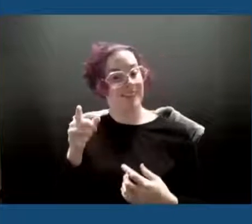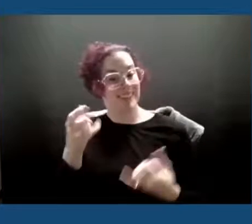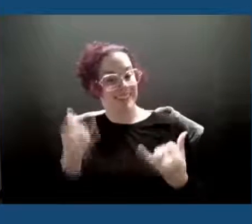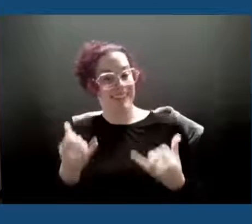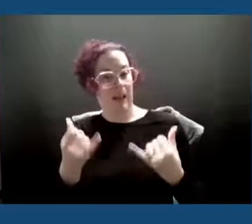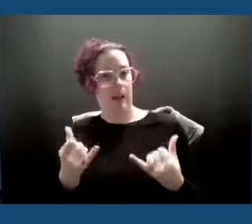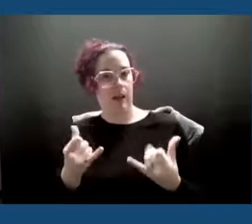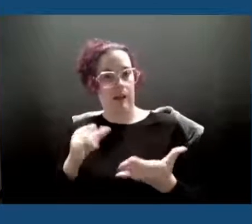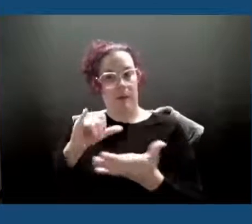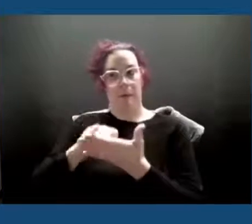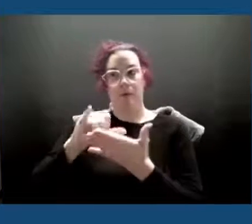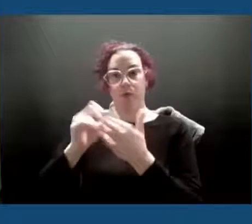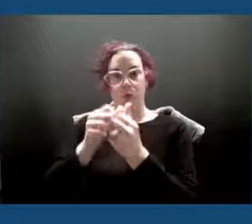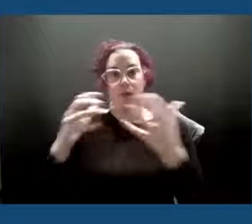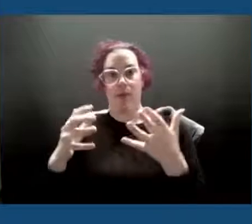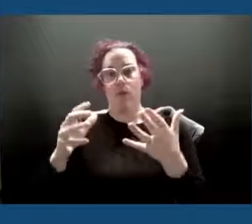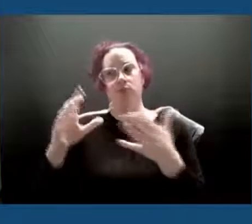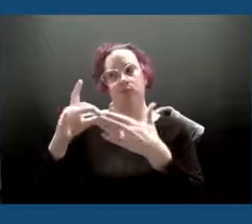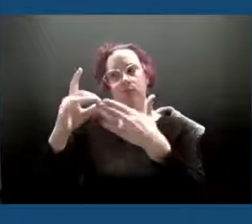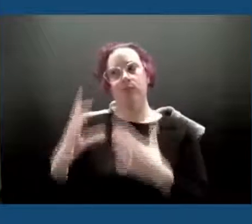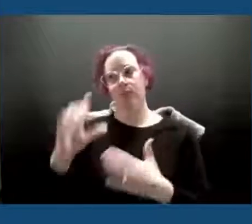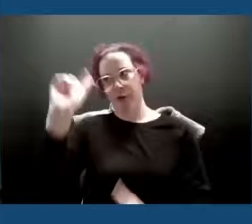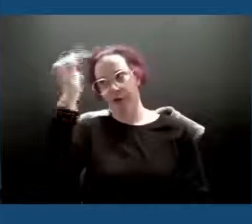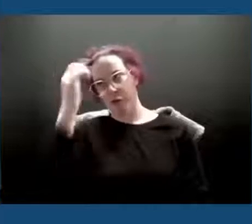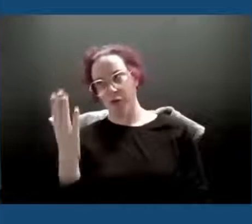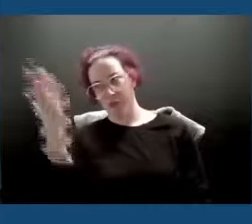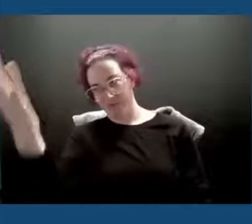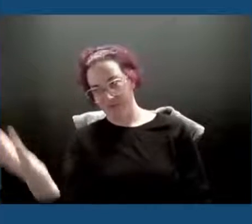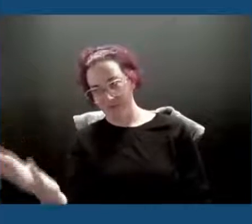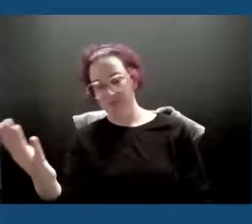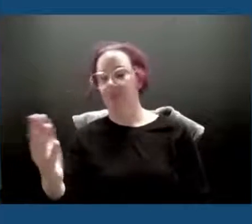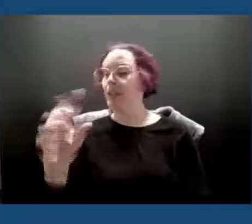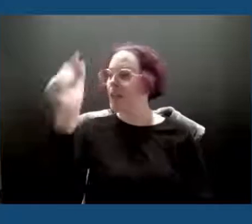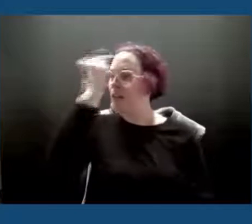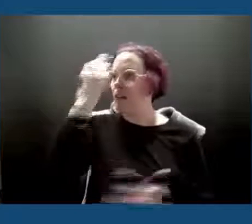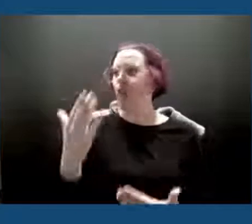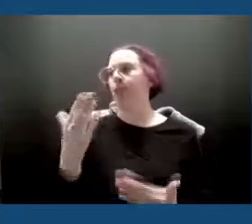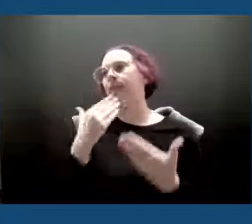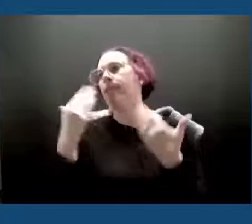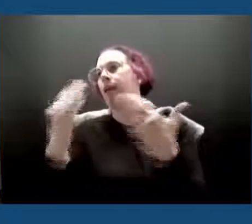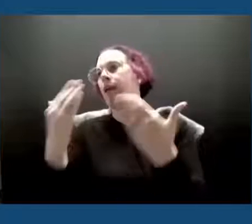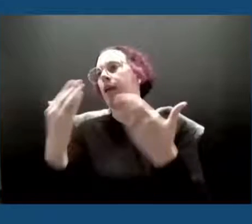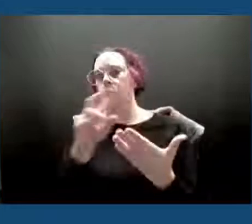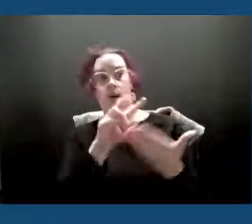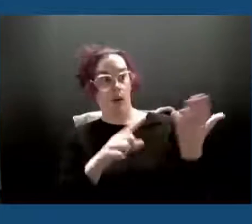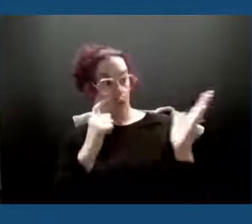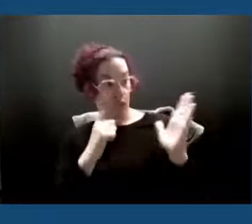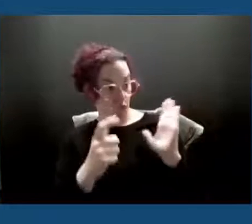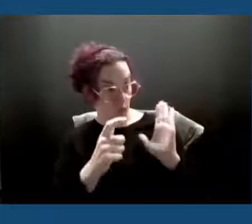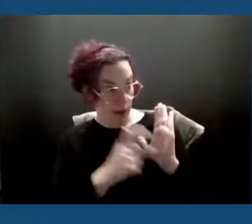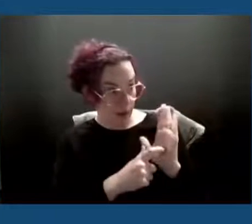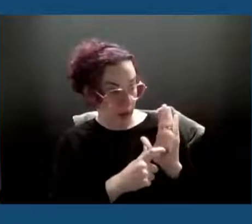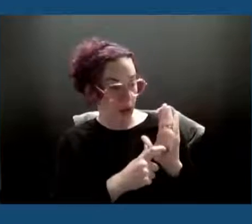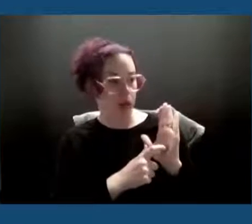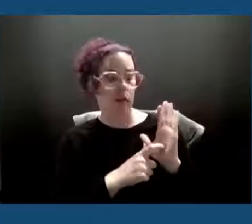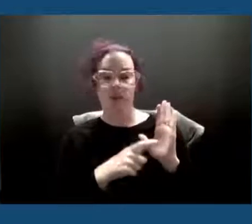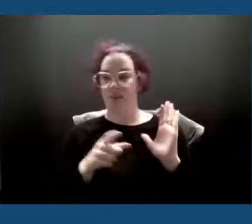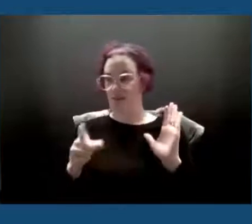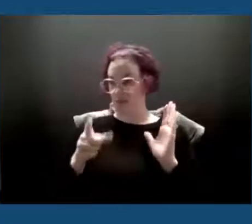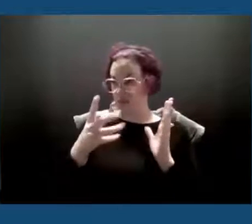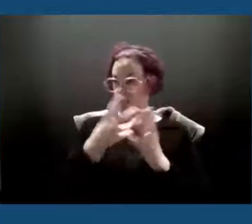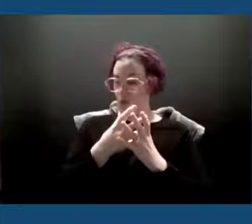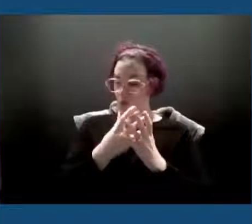incredible leadership of Governor Kathy Hochul. Governor, thank you for recognizing that in the wake of profound loss, we